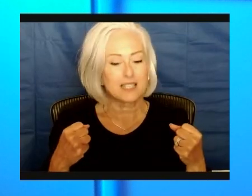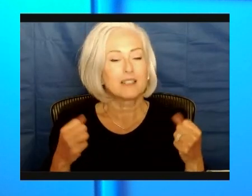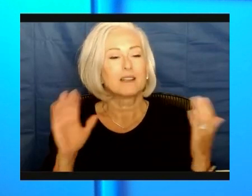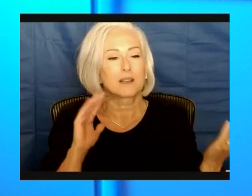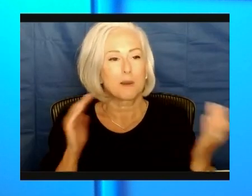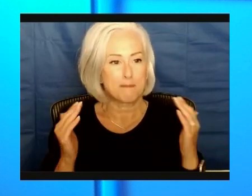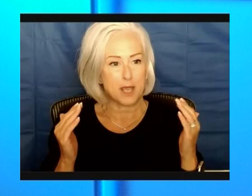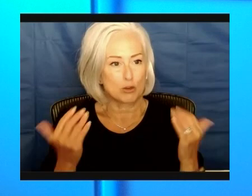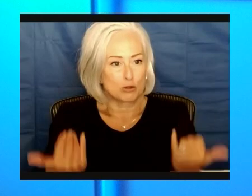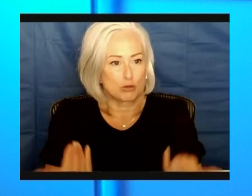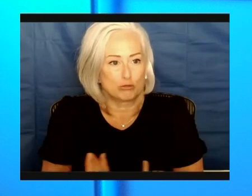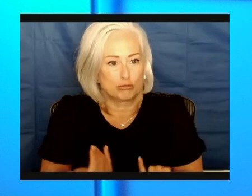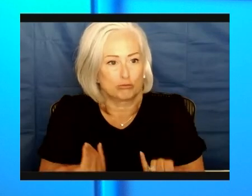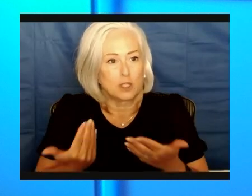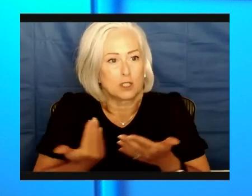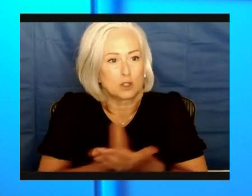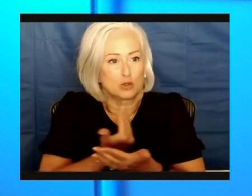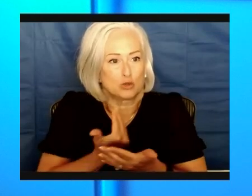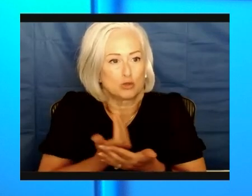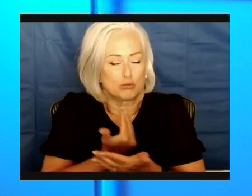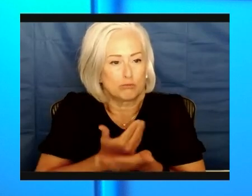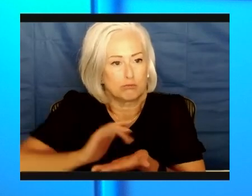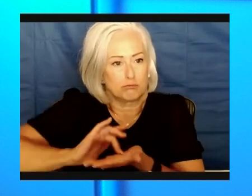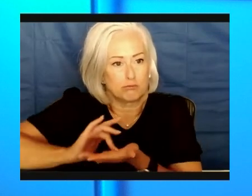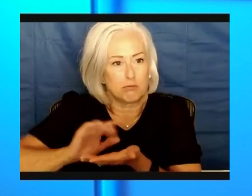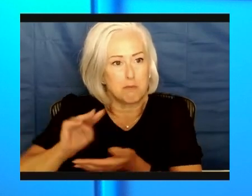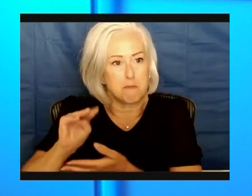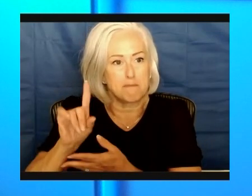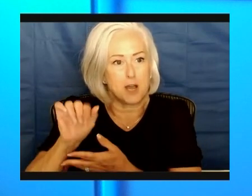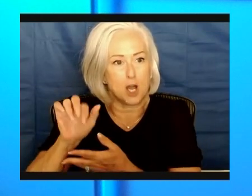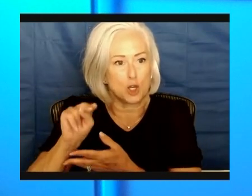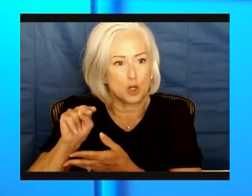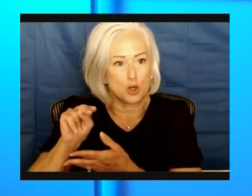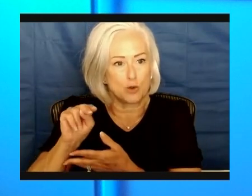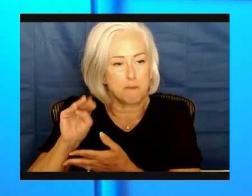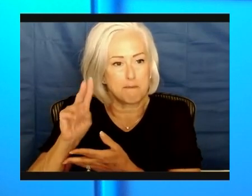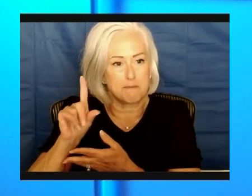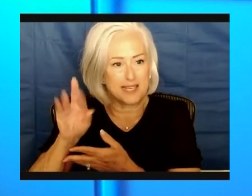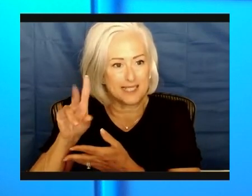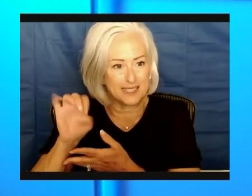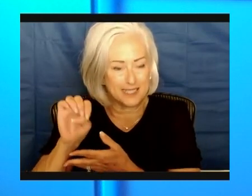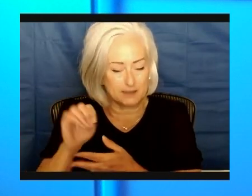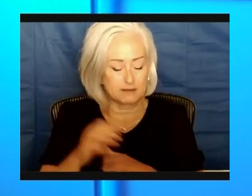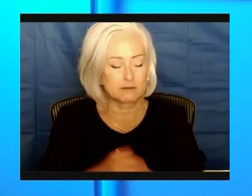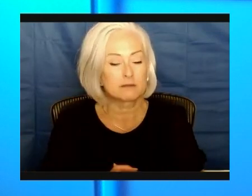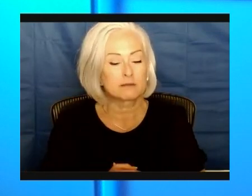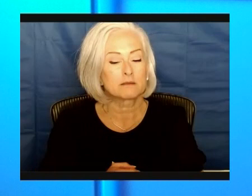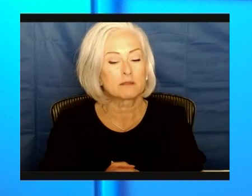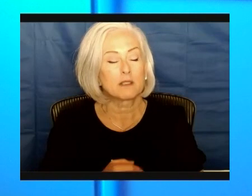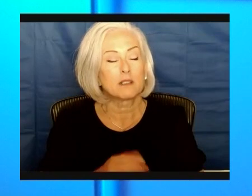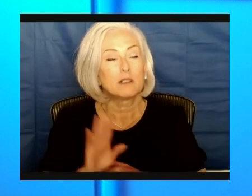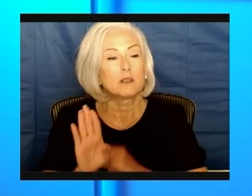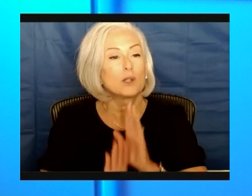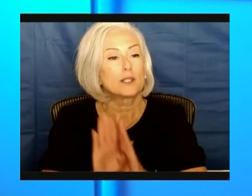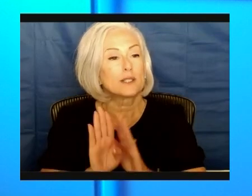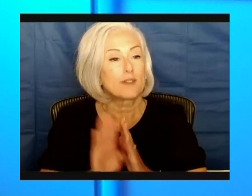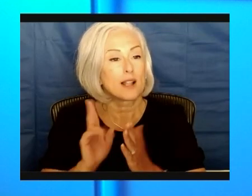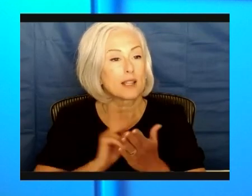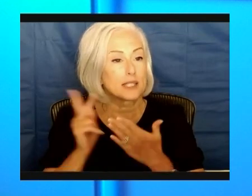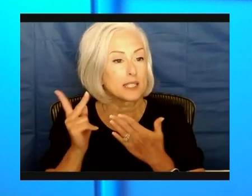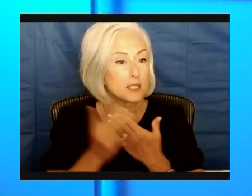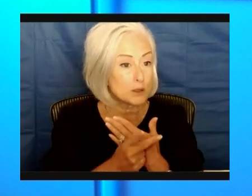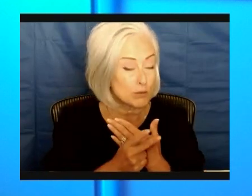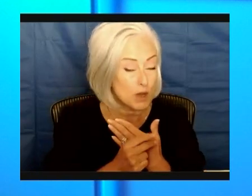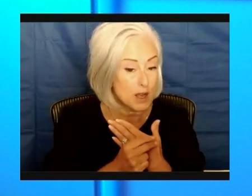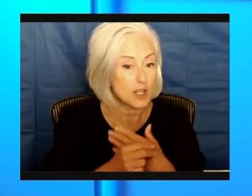are in projects, we are developing projects on barrier to obtain orthopedics implant